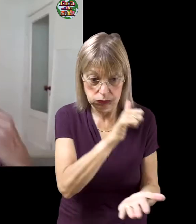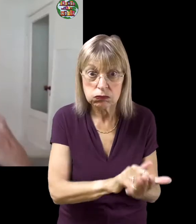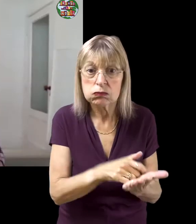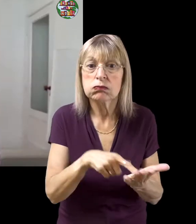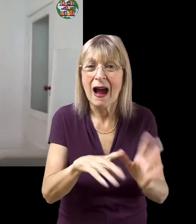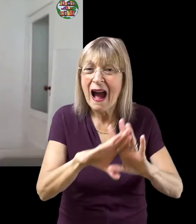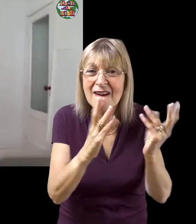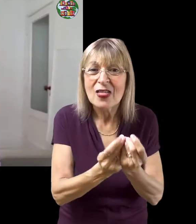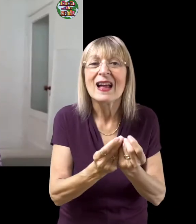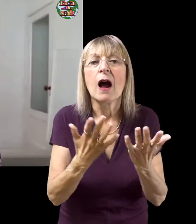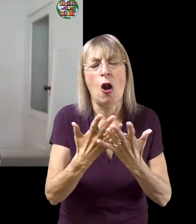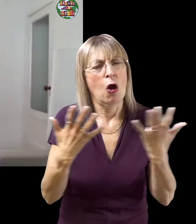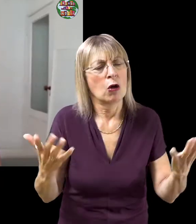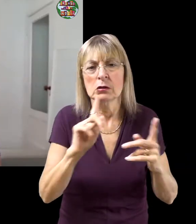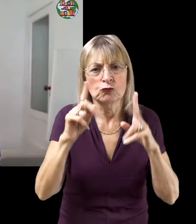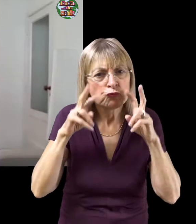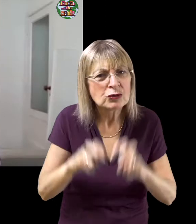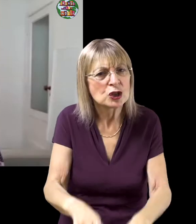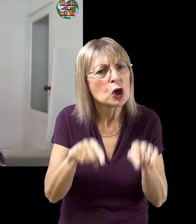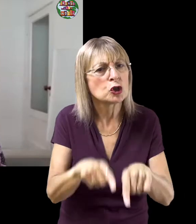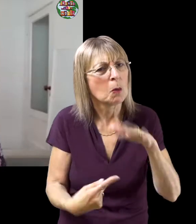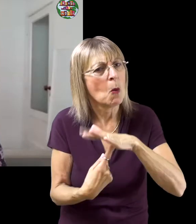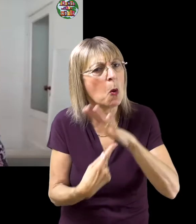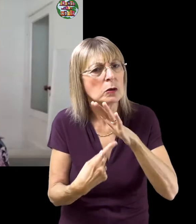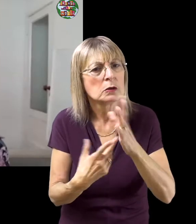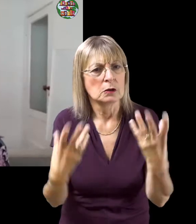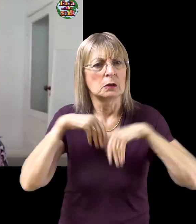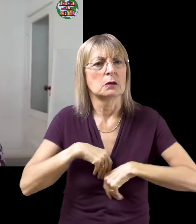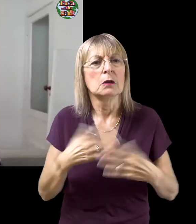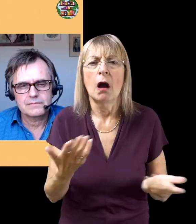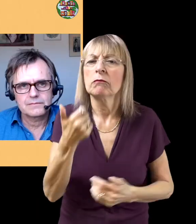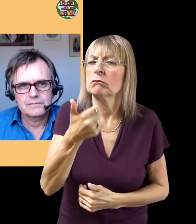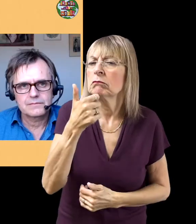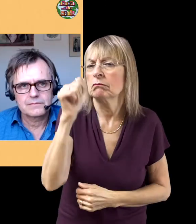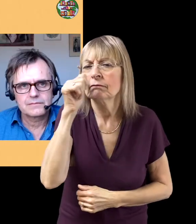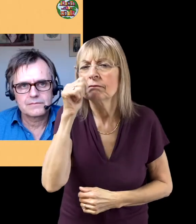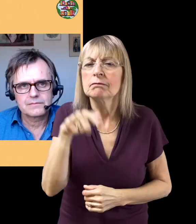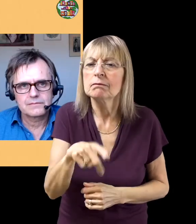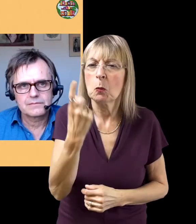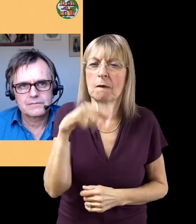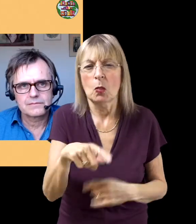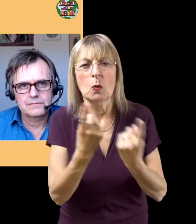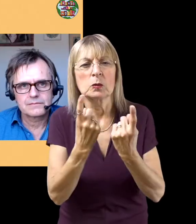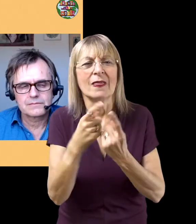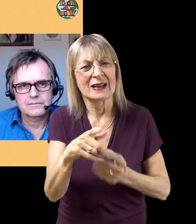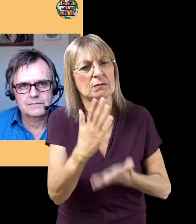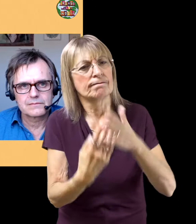get that right. So I take a lot of time researching. That's very good to know.